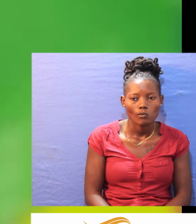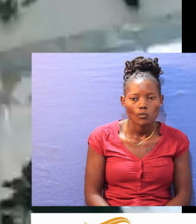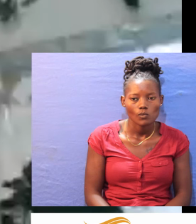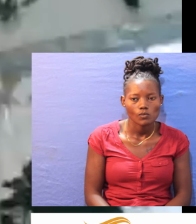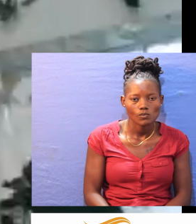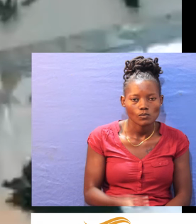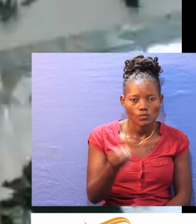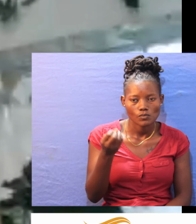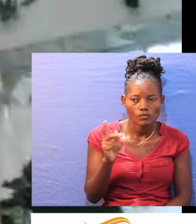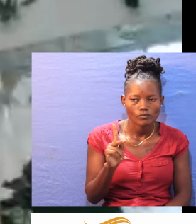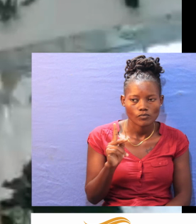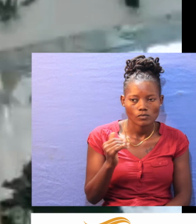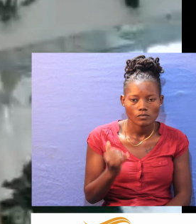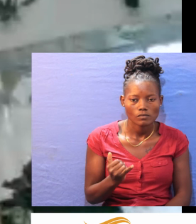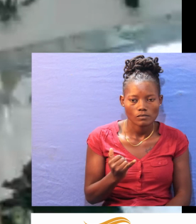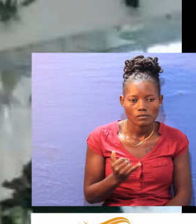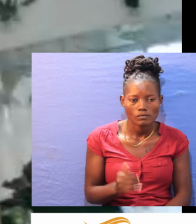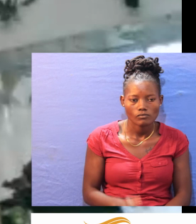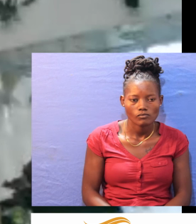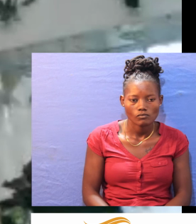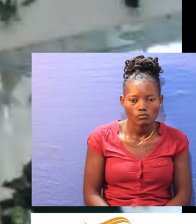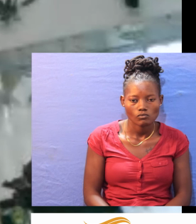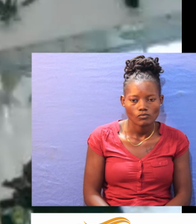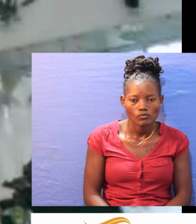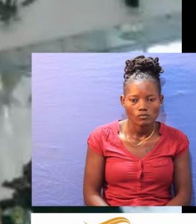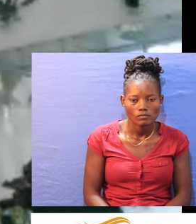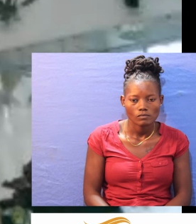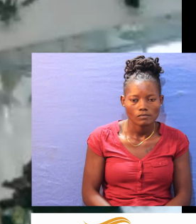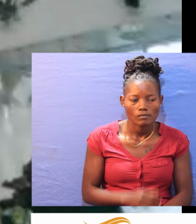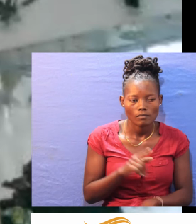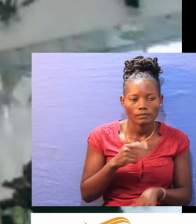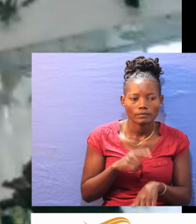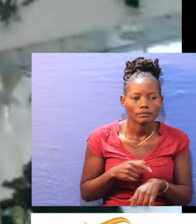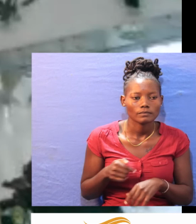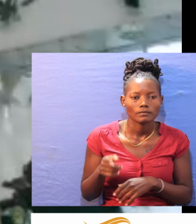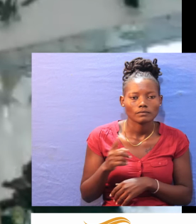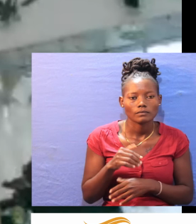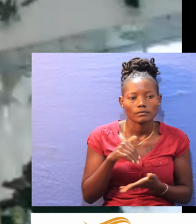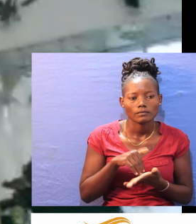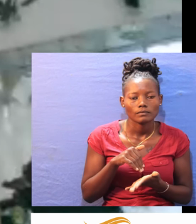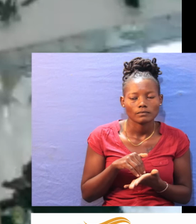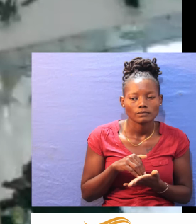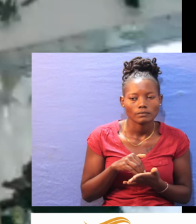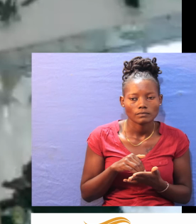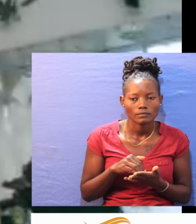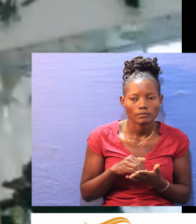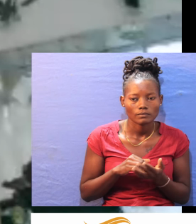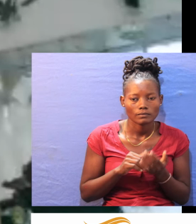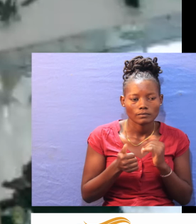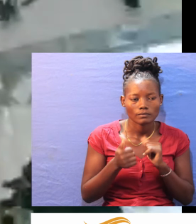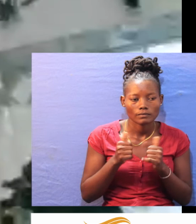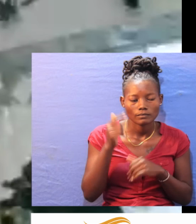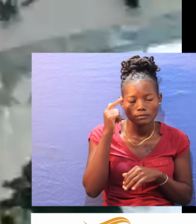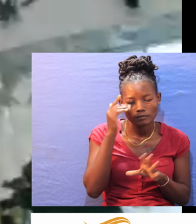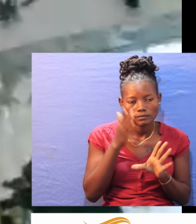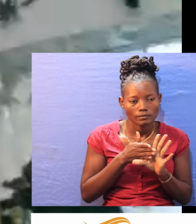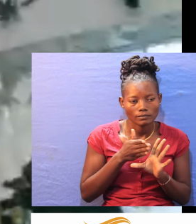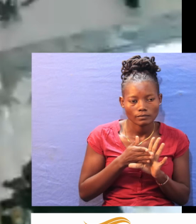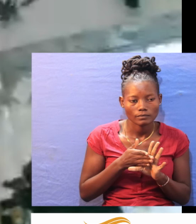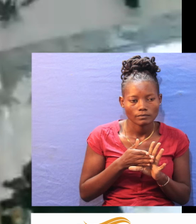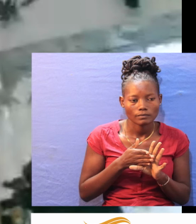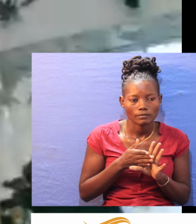Okay. And one more comment again, as I started out with, I am not a sports psychologist. I am